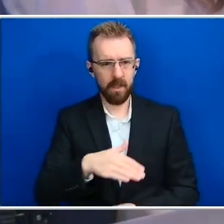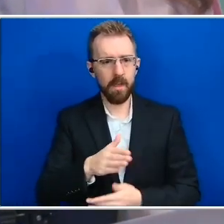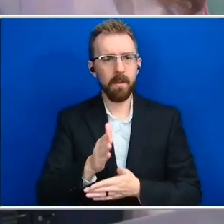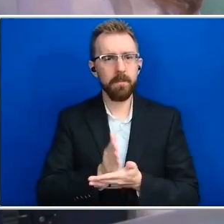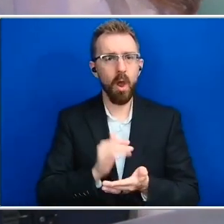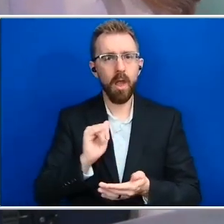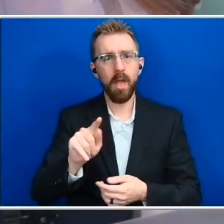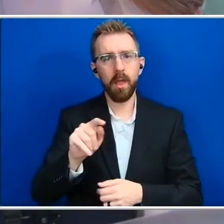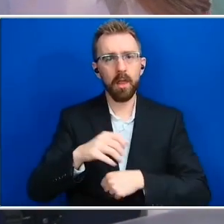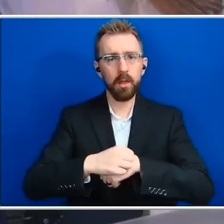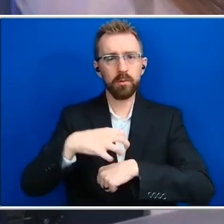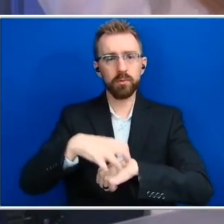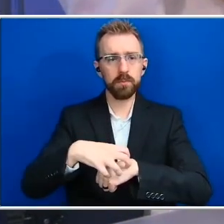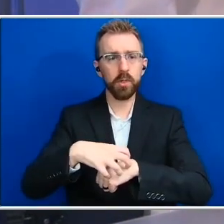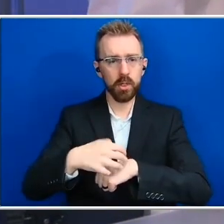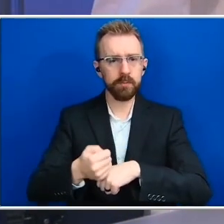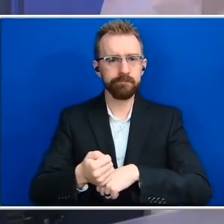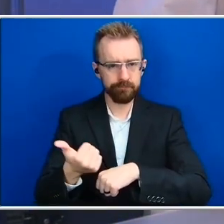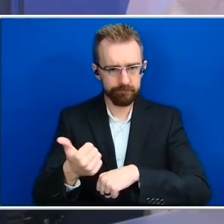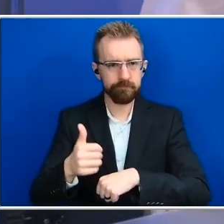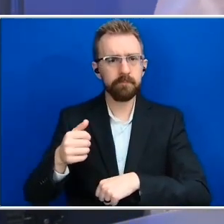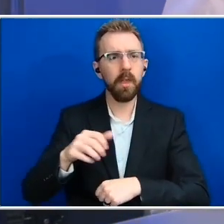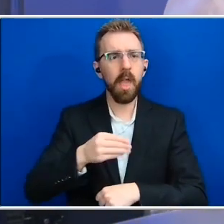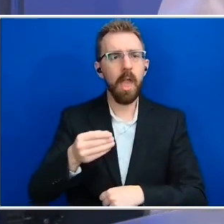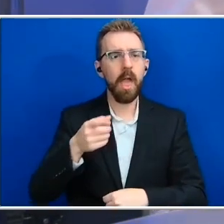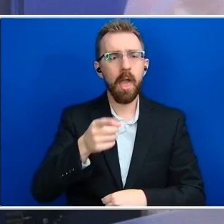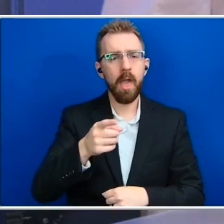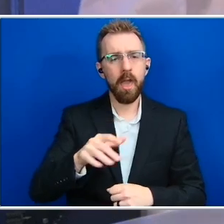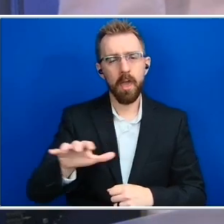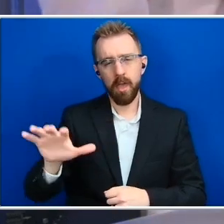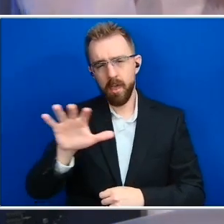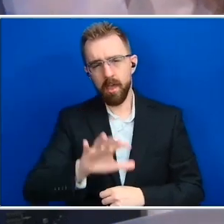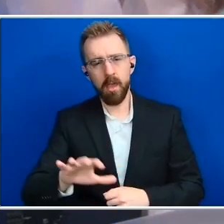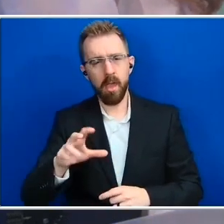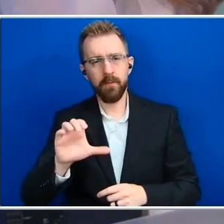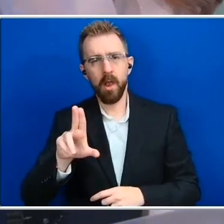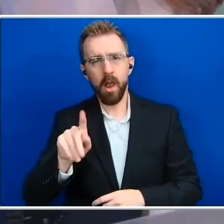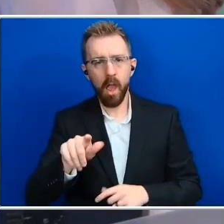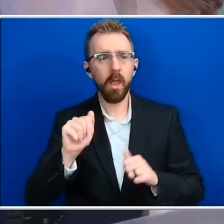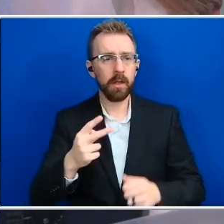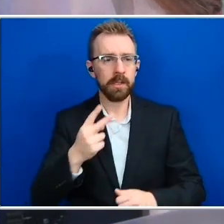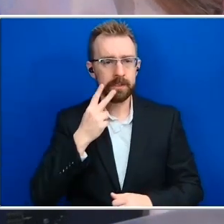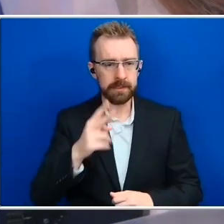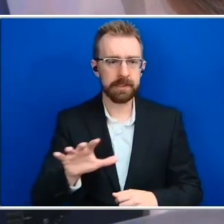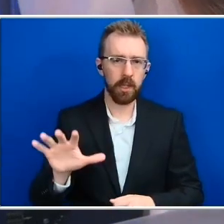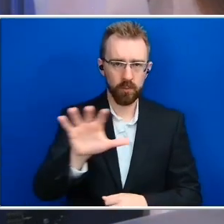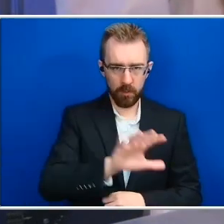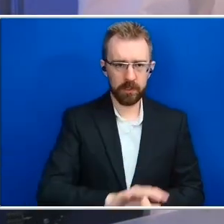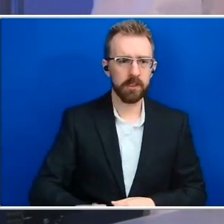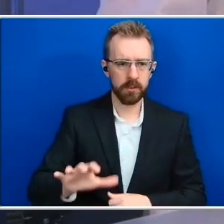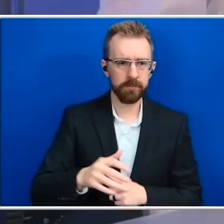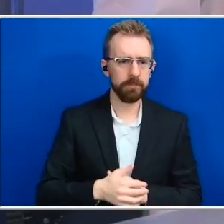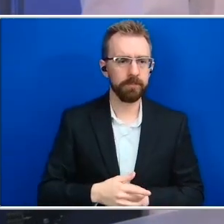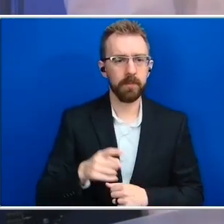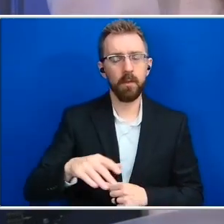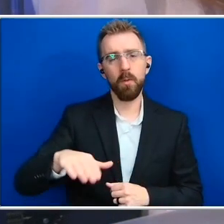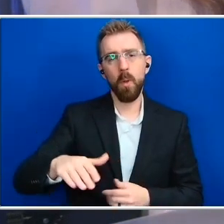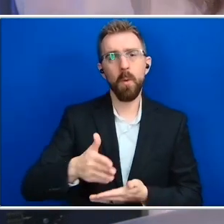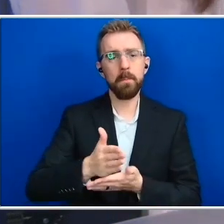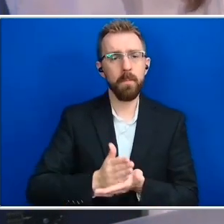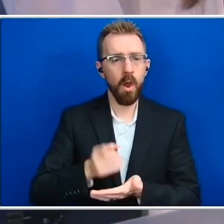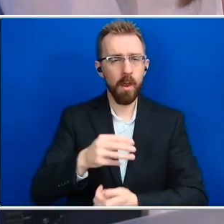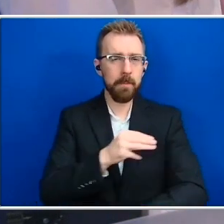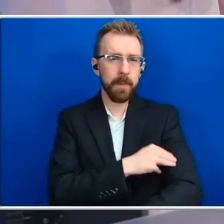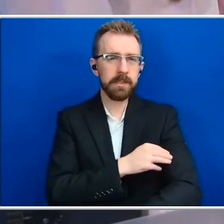resected, and this is the margin of the cut. You can see it around here. And this lower part, this is the muscle layer with a